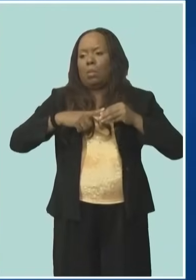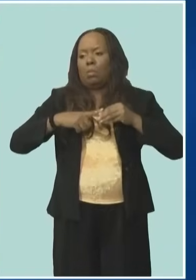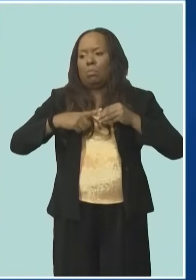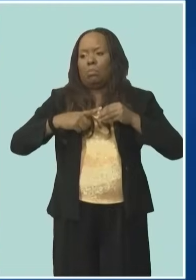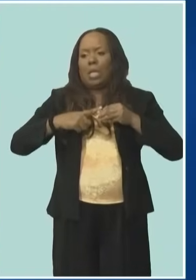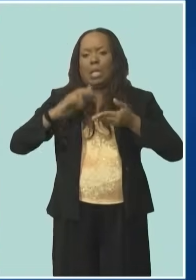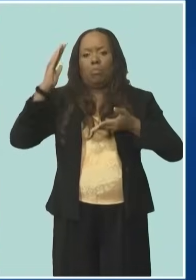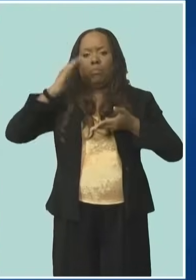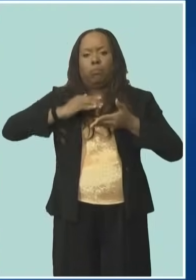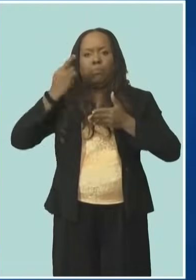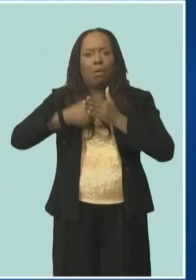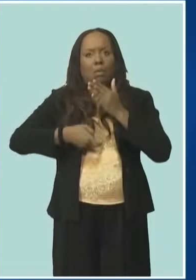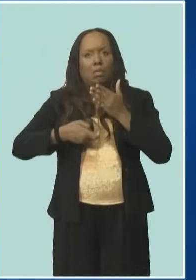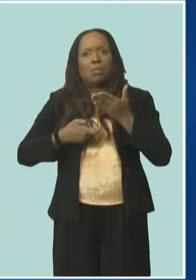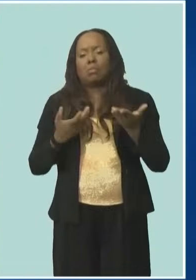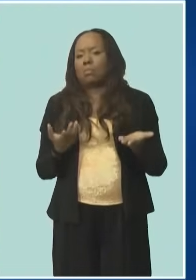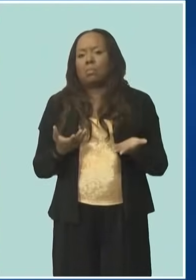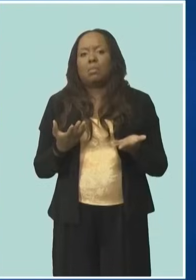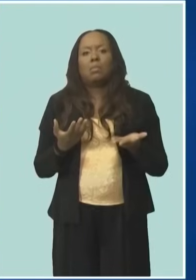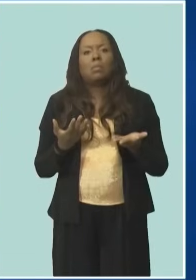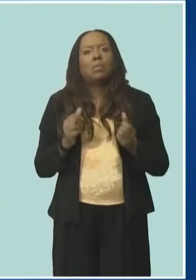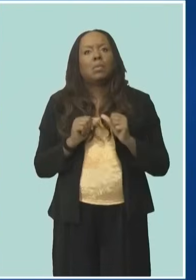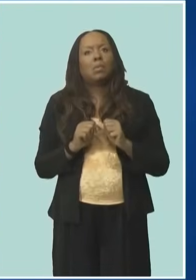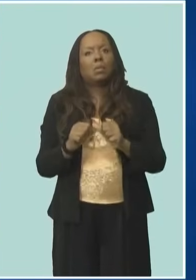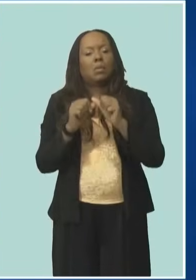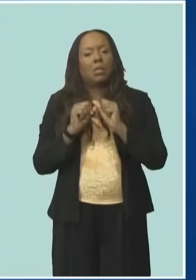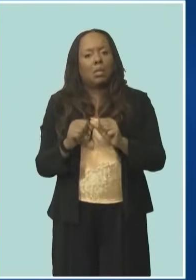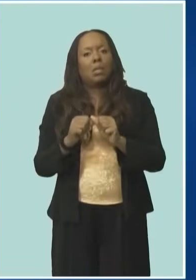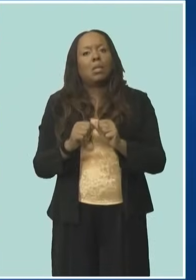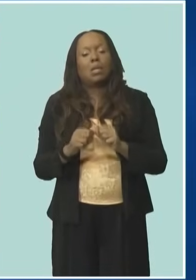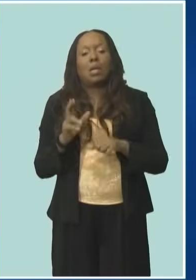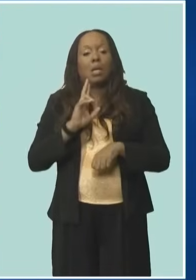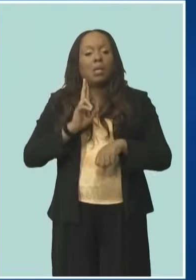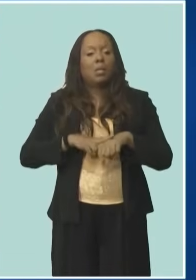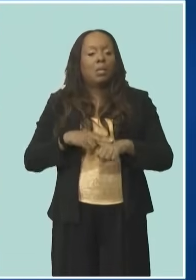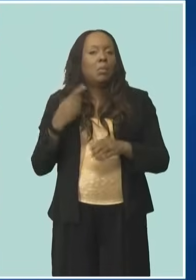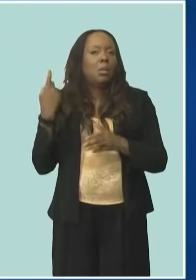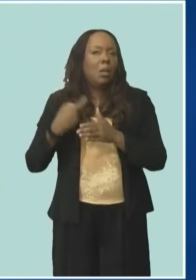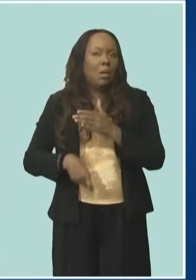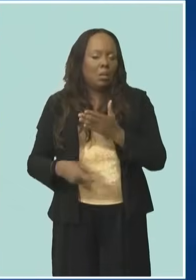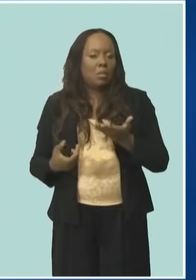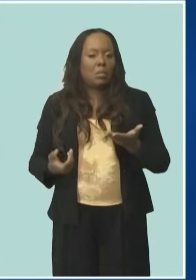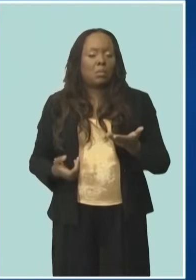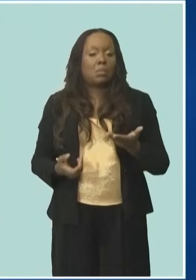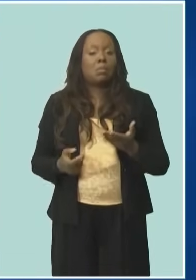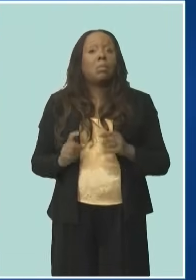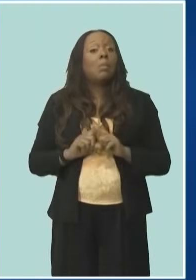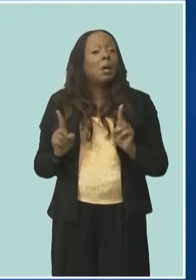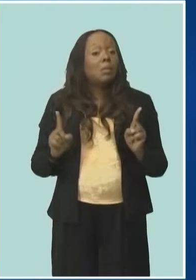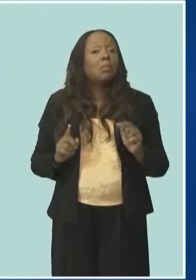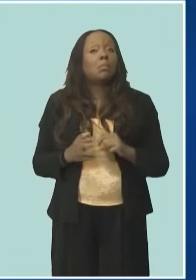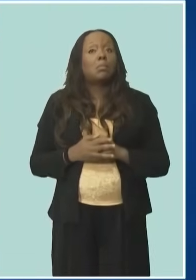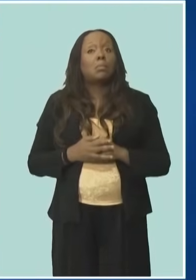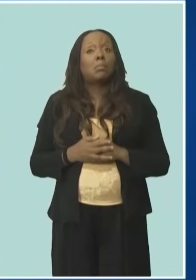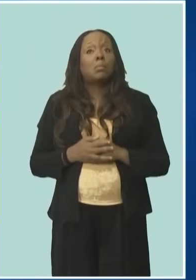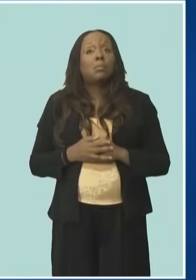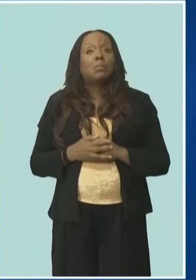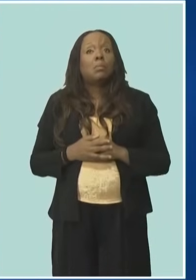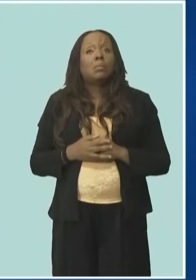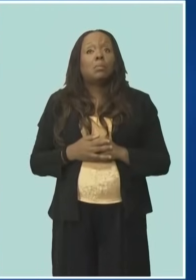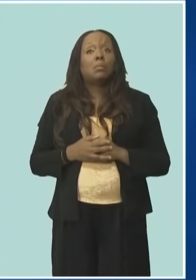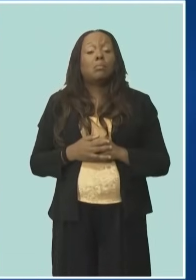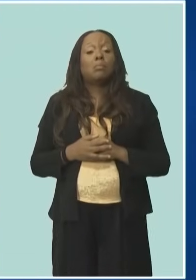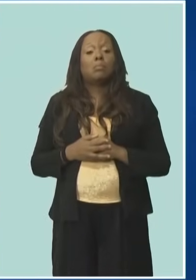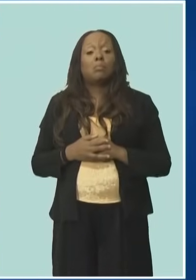at this time, and they continue to sell their fish at normal rates. But one thing is for sure, for the 2 hours